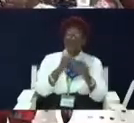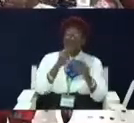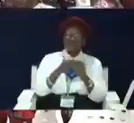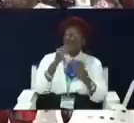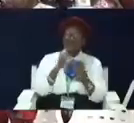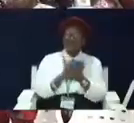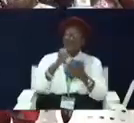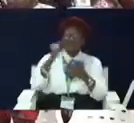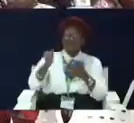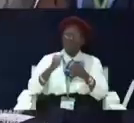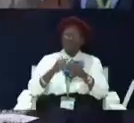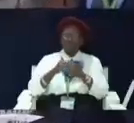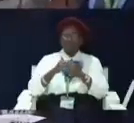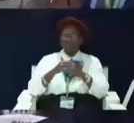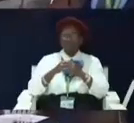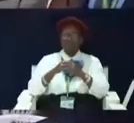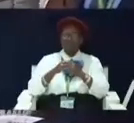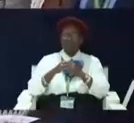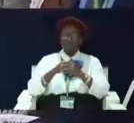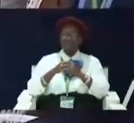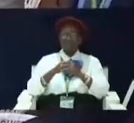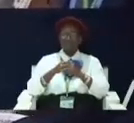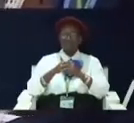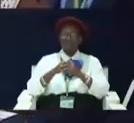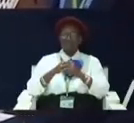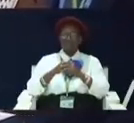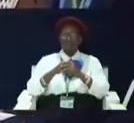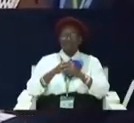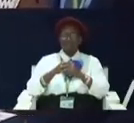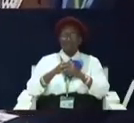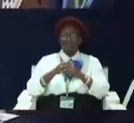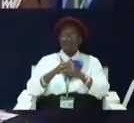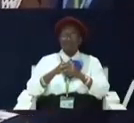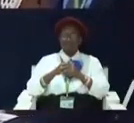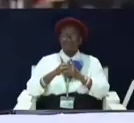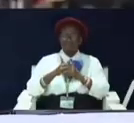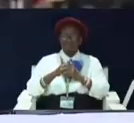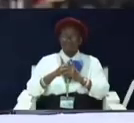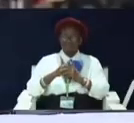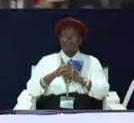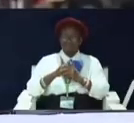Gbogbo won le ni Olorun o fi sinu ide.